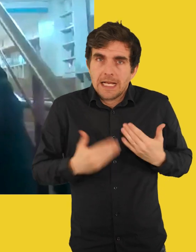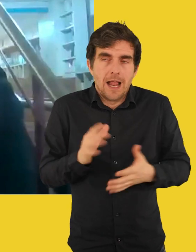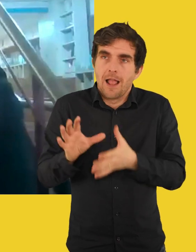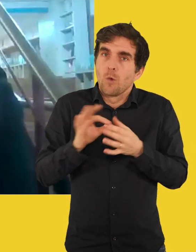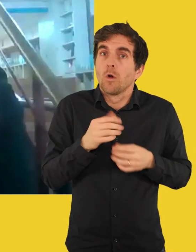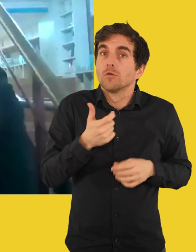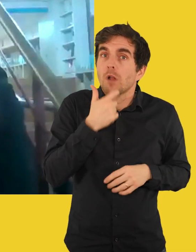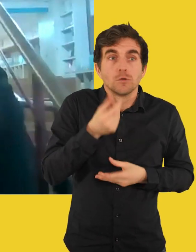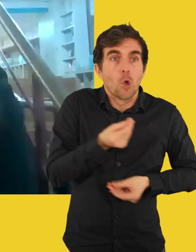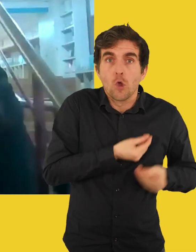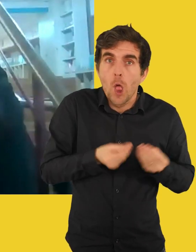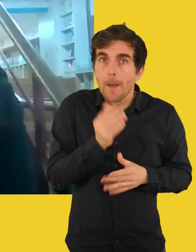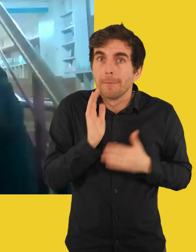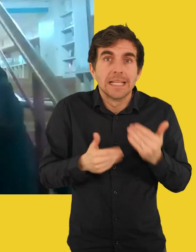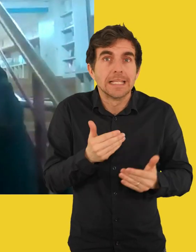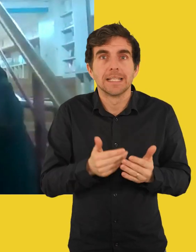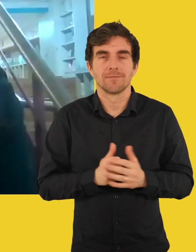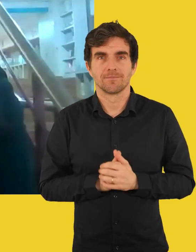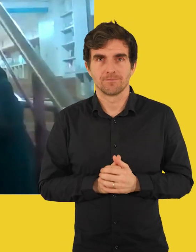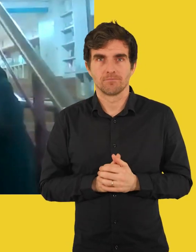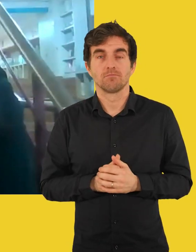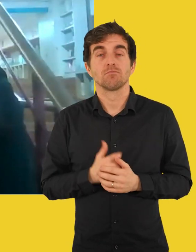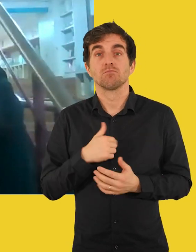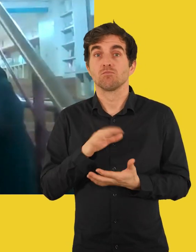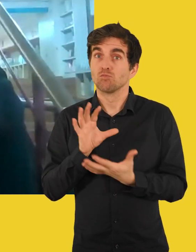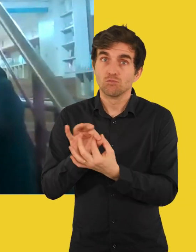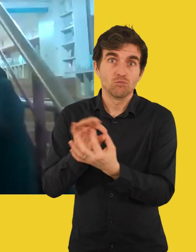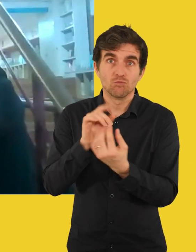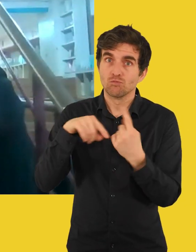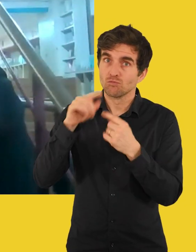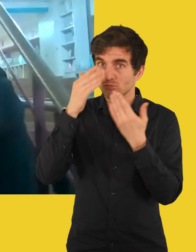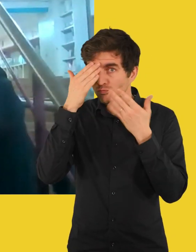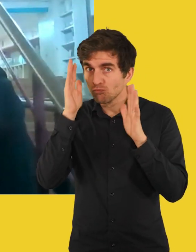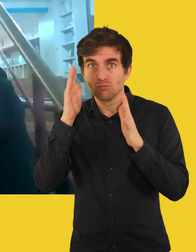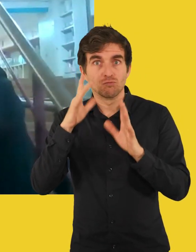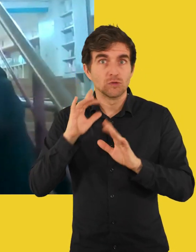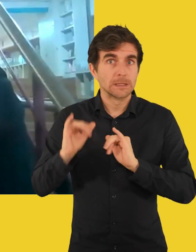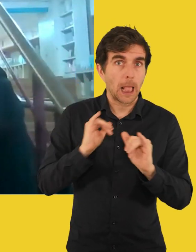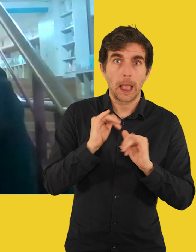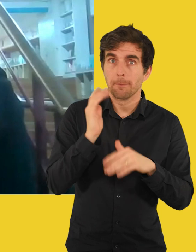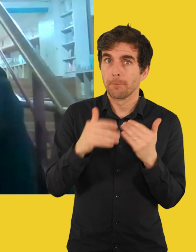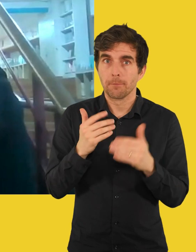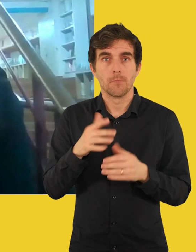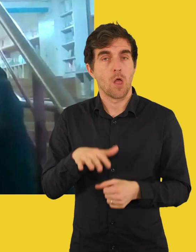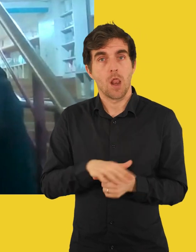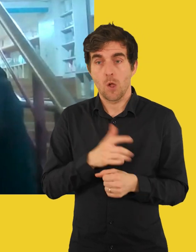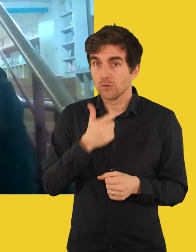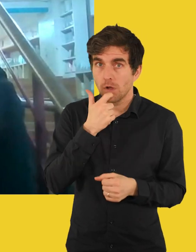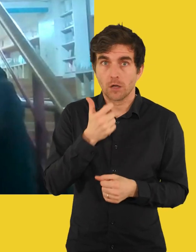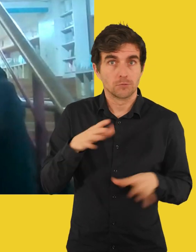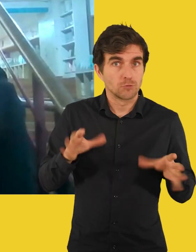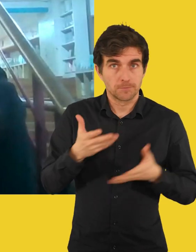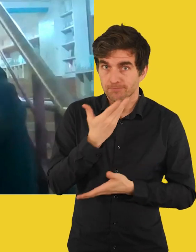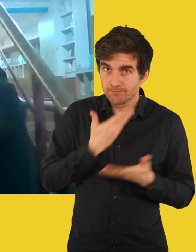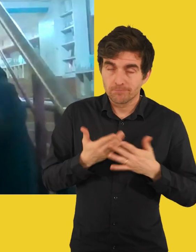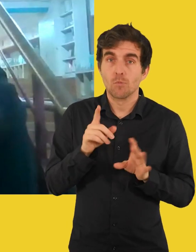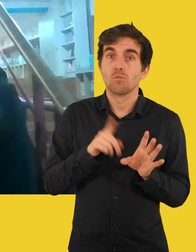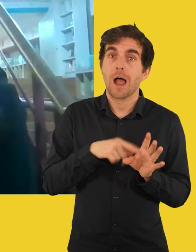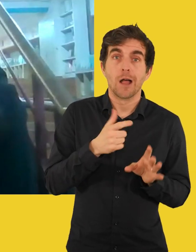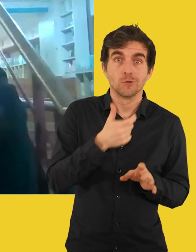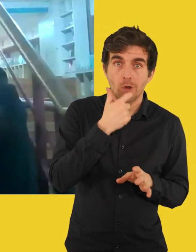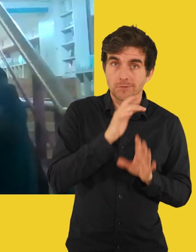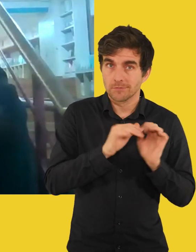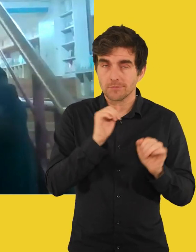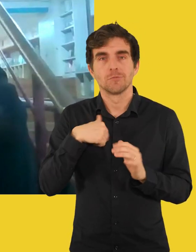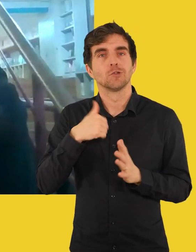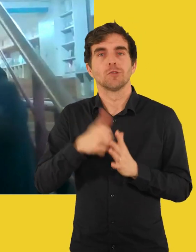something, anything related to Doughnut Economics. So I gathered like-minded individuals and formed the local donut groups, Why